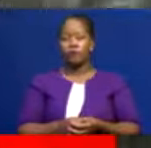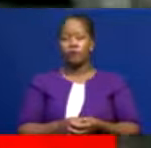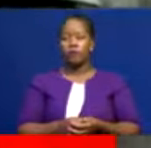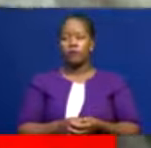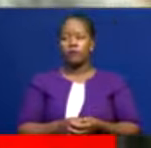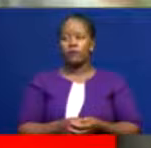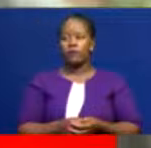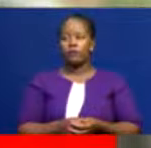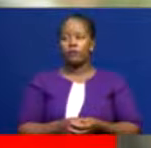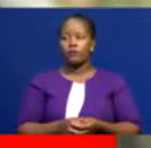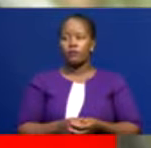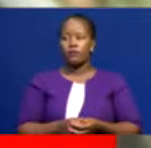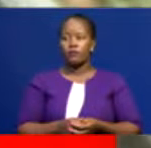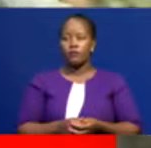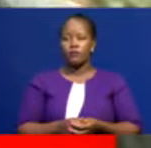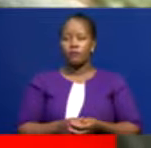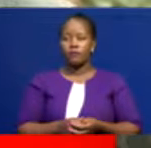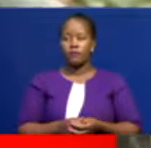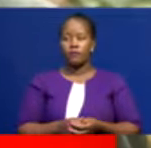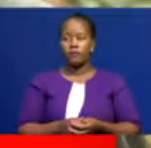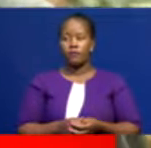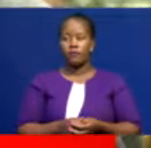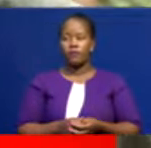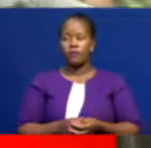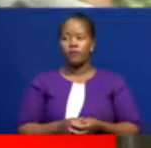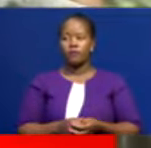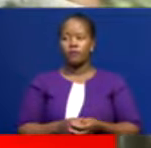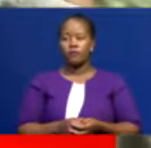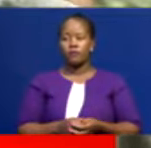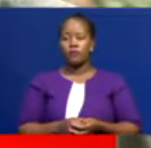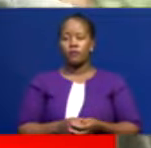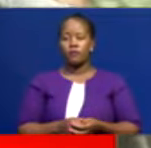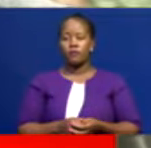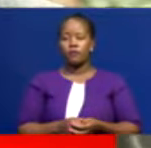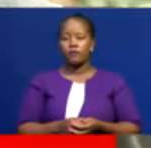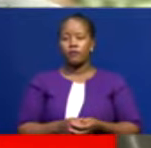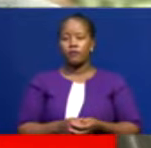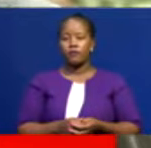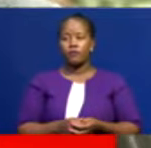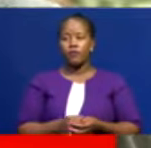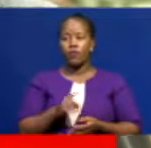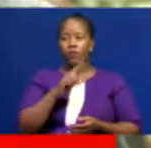bringing money very soon to people who are planting them, and even insinuated that he has